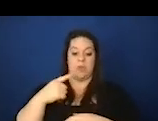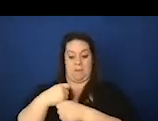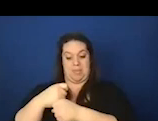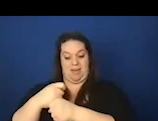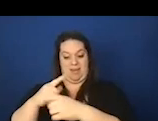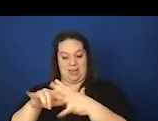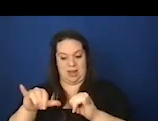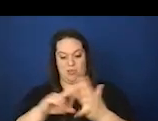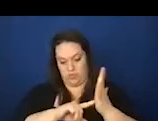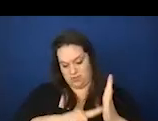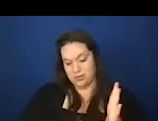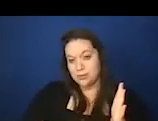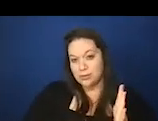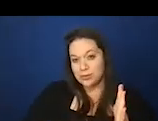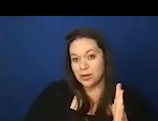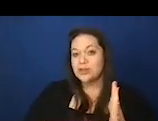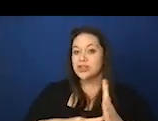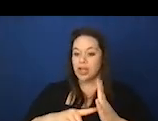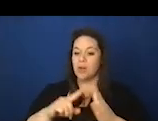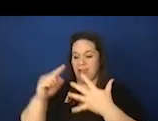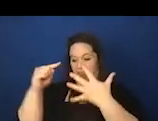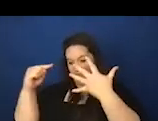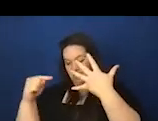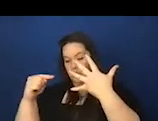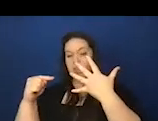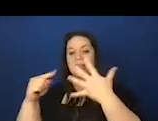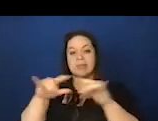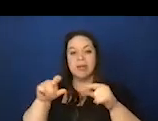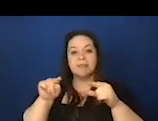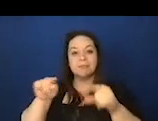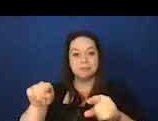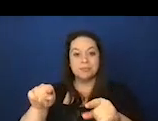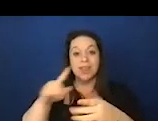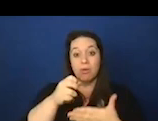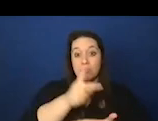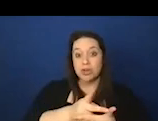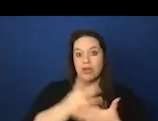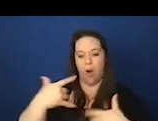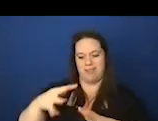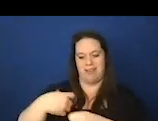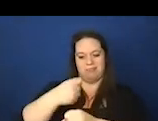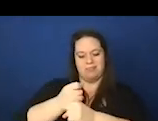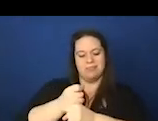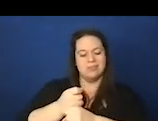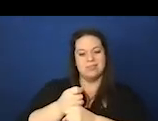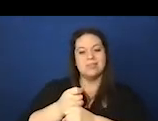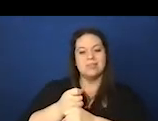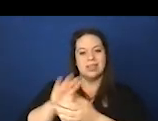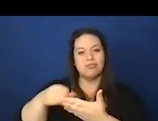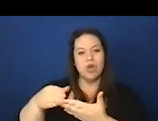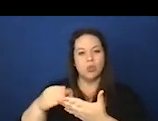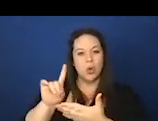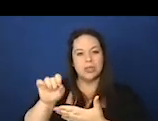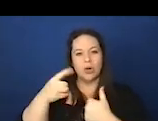doing all this stuff. So a lot of steps are taking place. So if it got approved, you already had X number of doses, it's already manufactured.